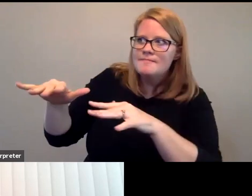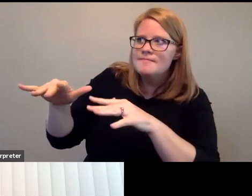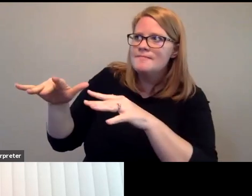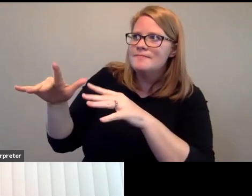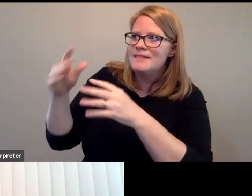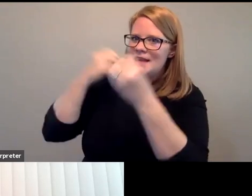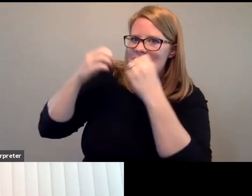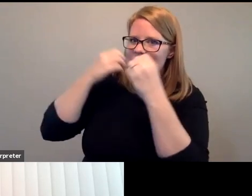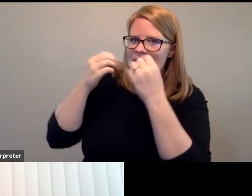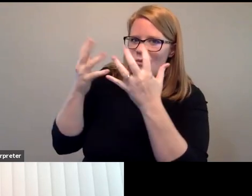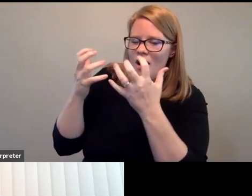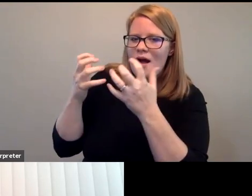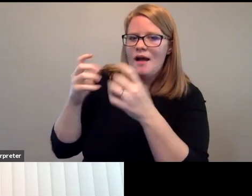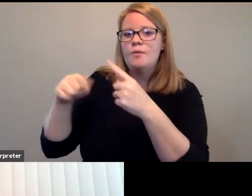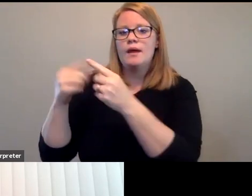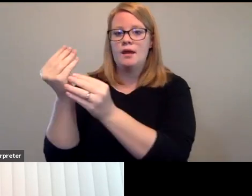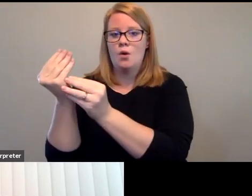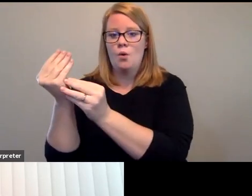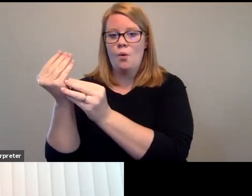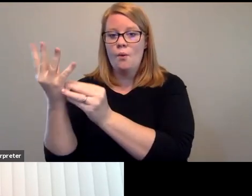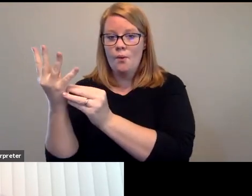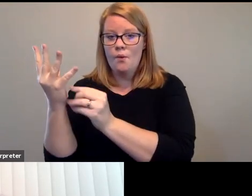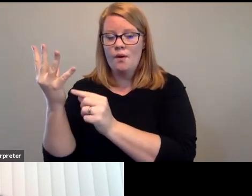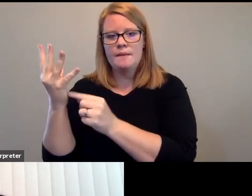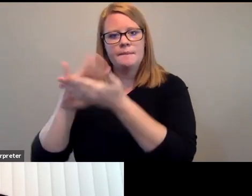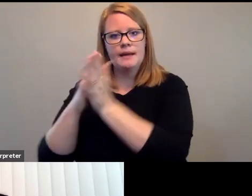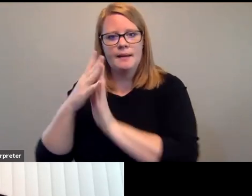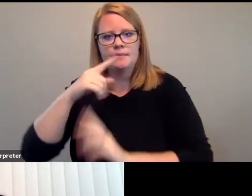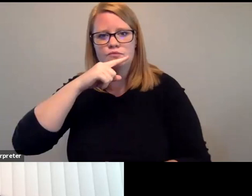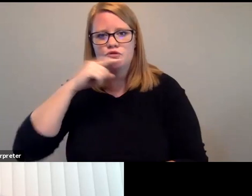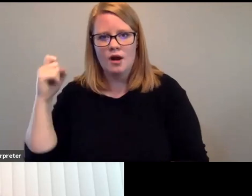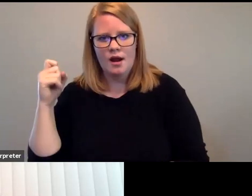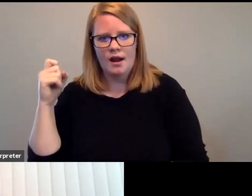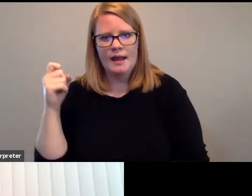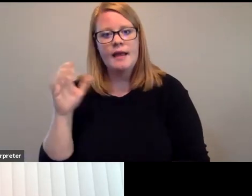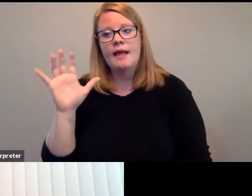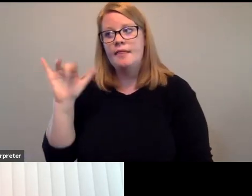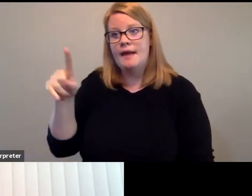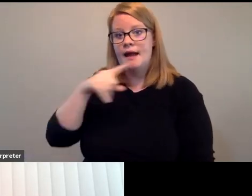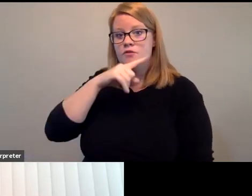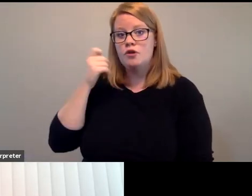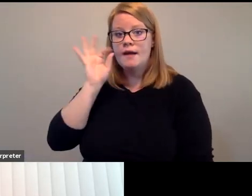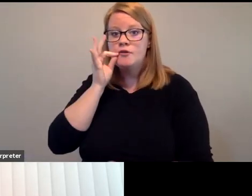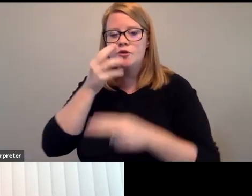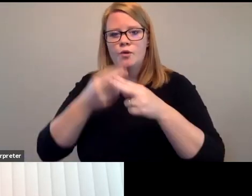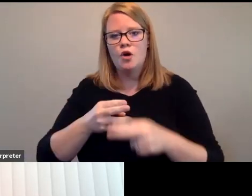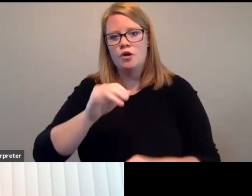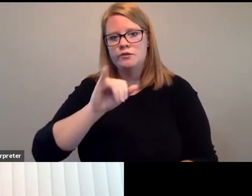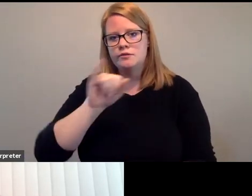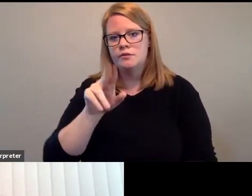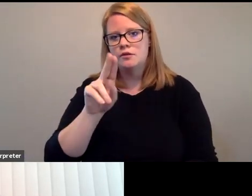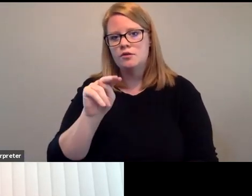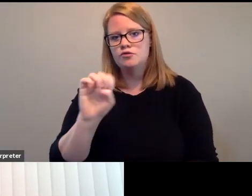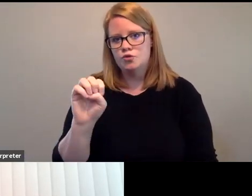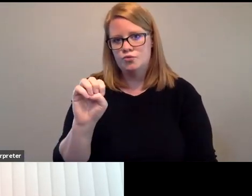it opens up, it dries up, and it becomes what we call June, which is the dried fruit. And it's pretty much